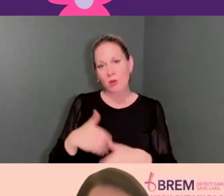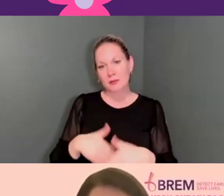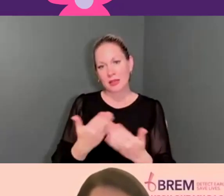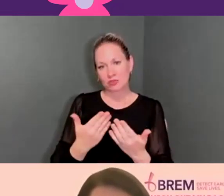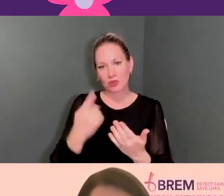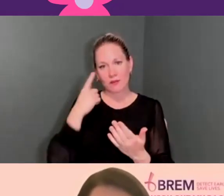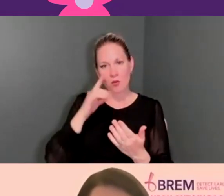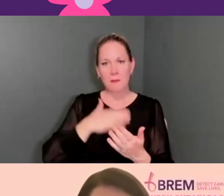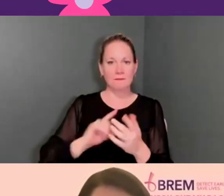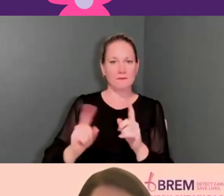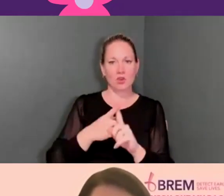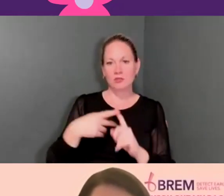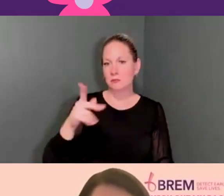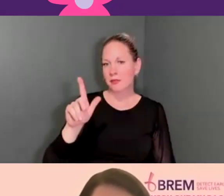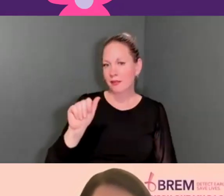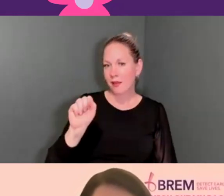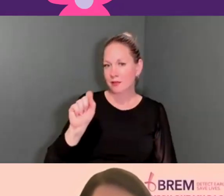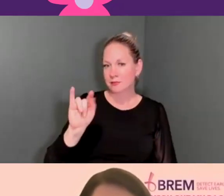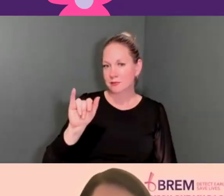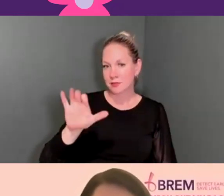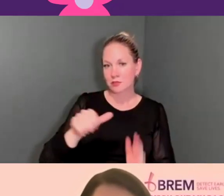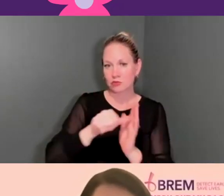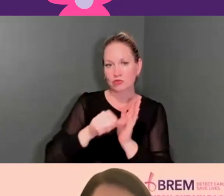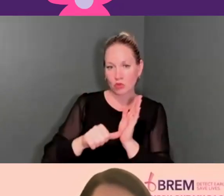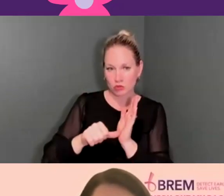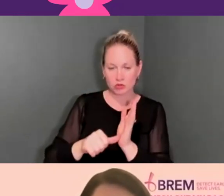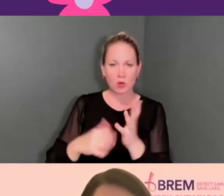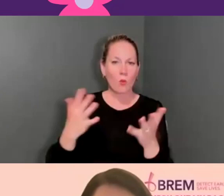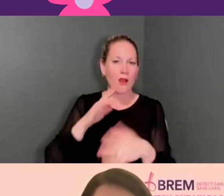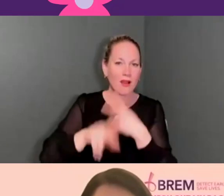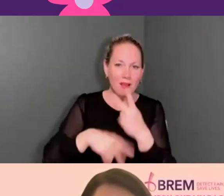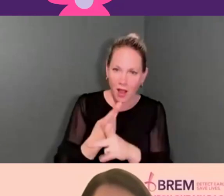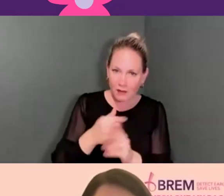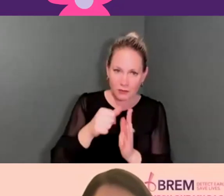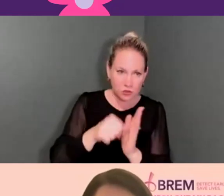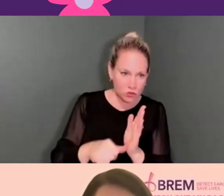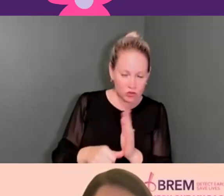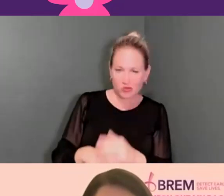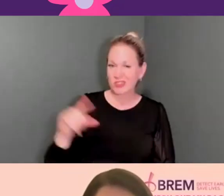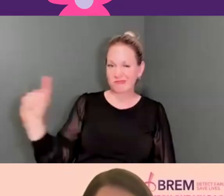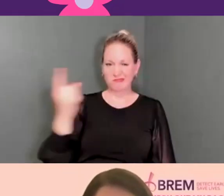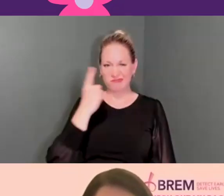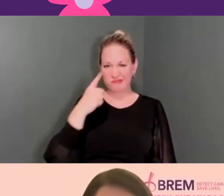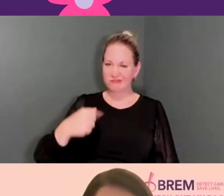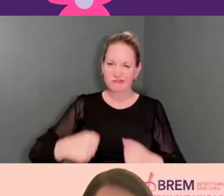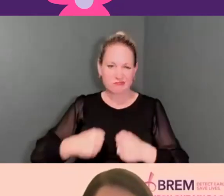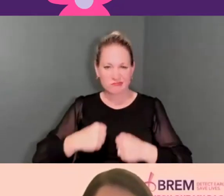surgeon on what surgery I should get. He barged into the room, this big burly man in, Navy medicine,